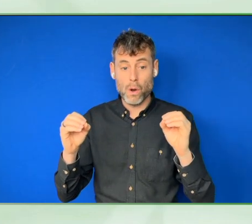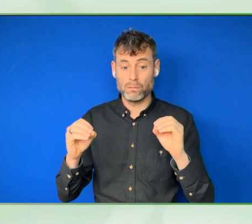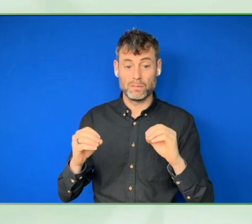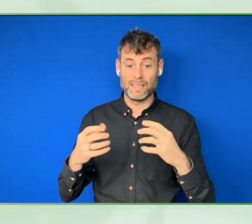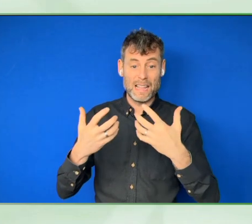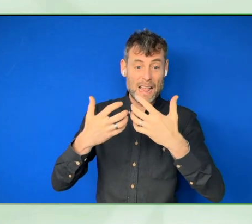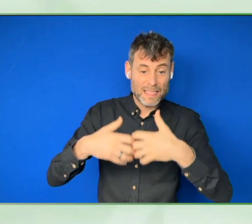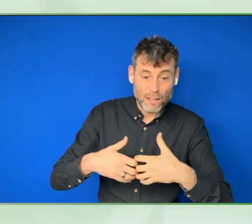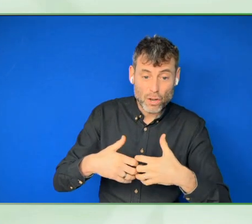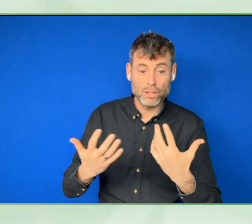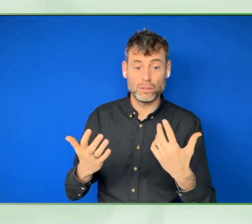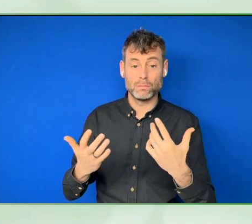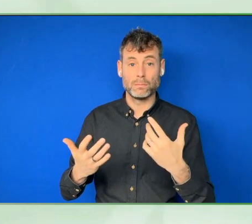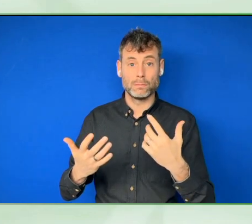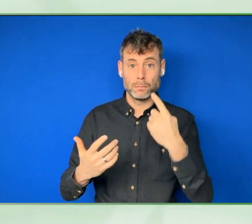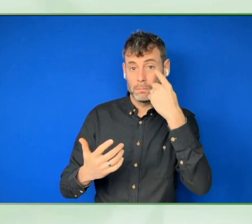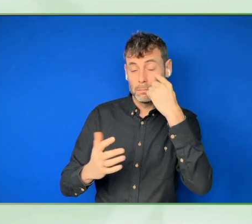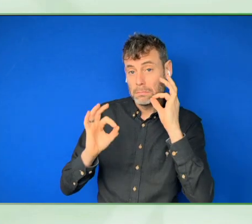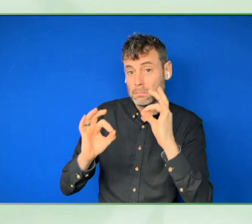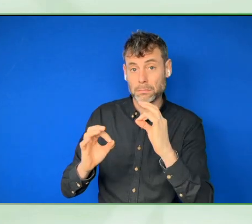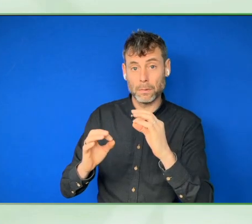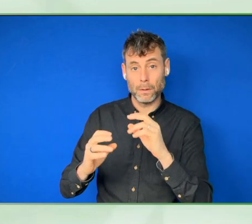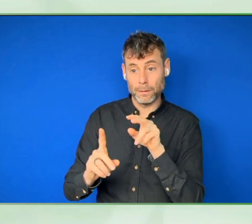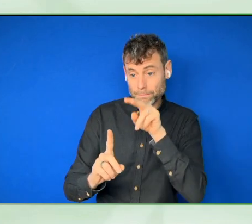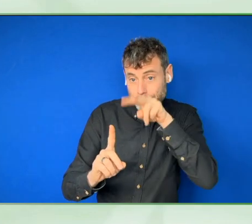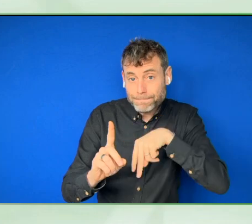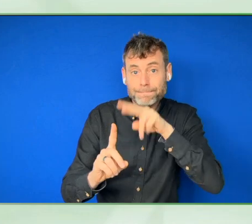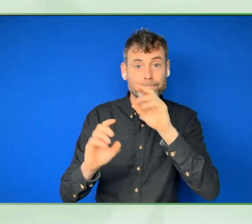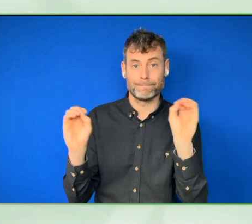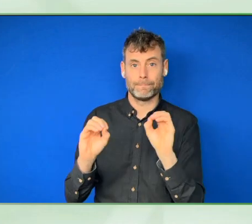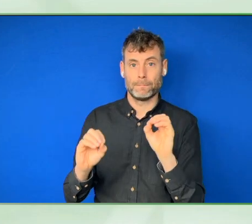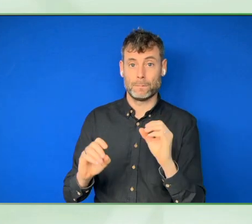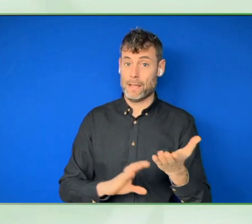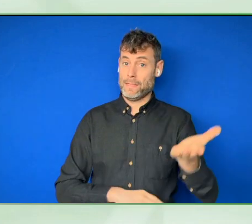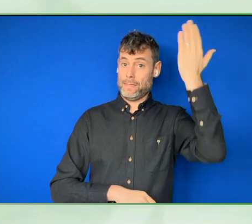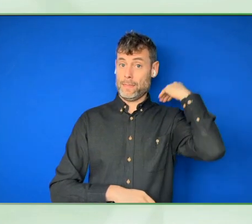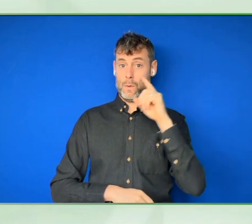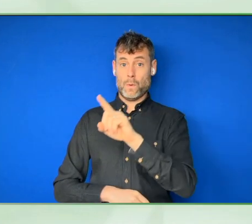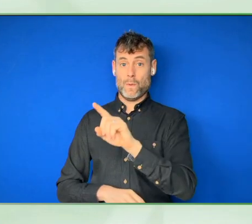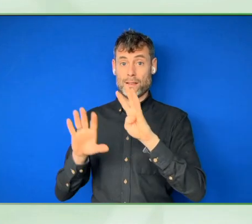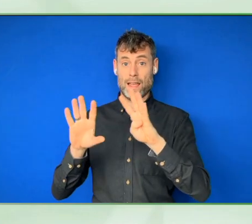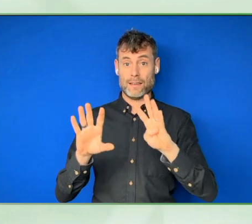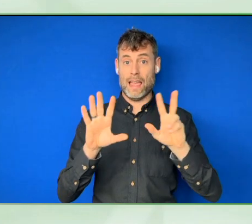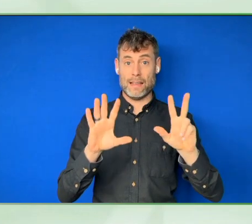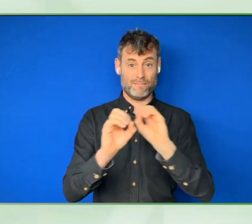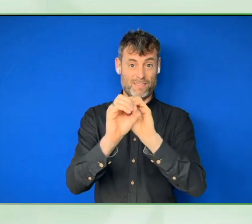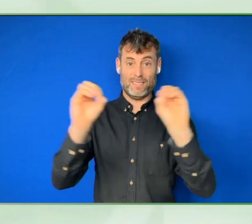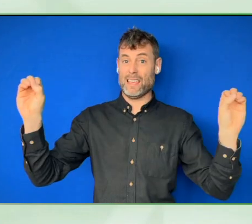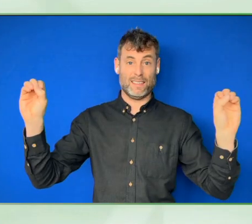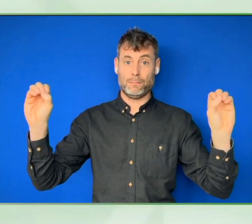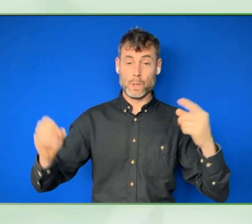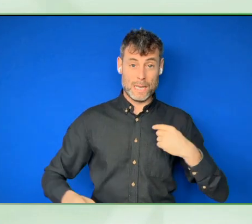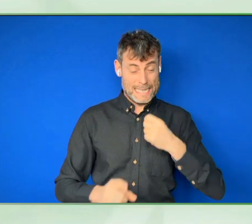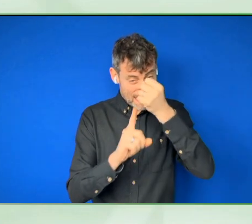And we did a lot of advocacy, and the government, and we provided the government the